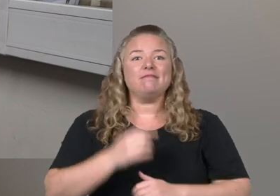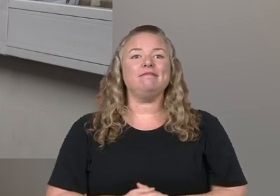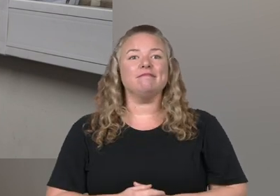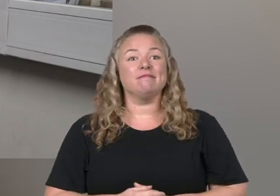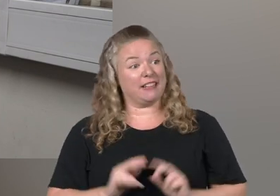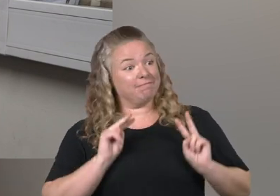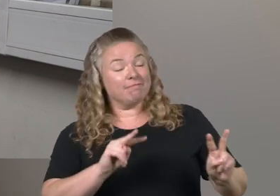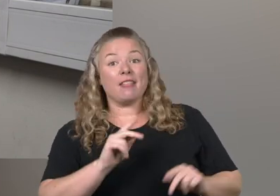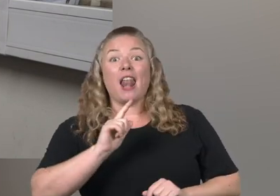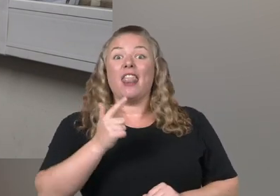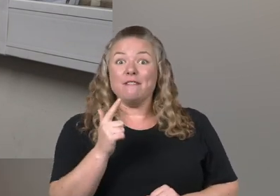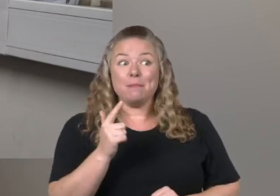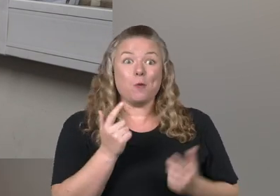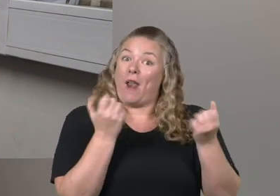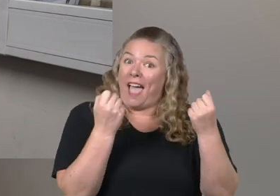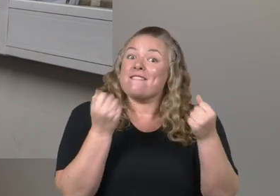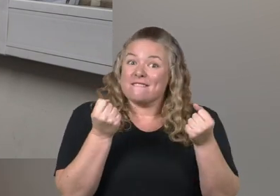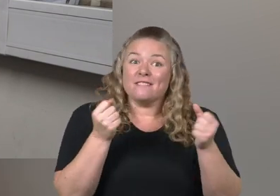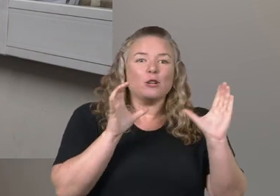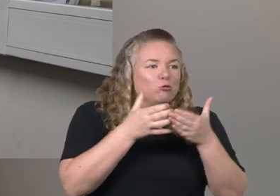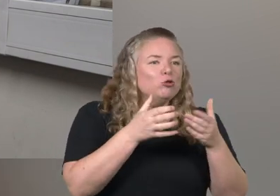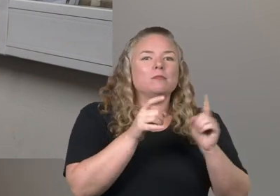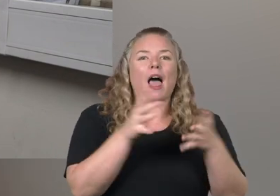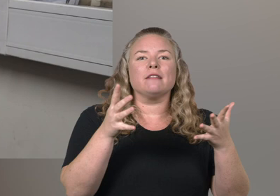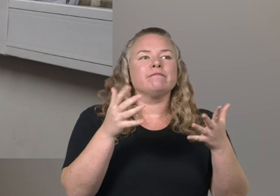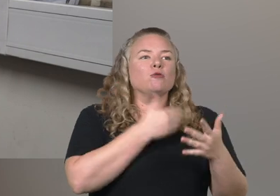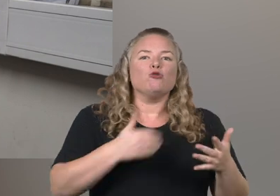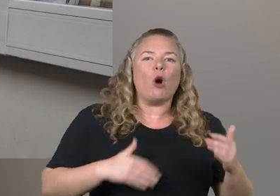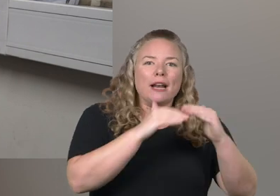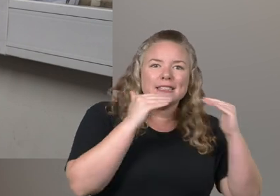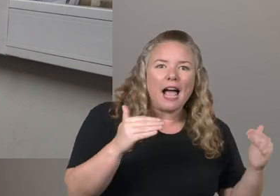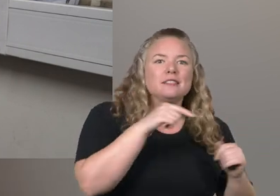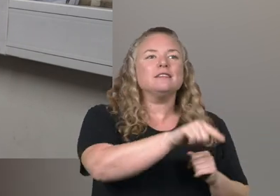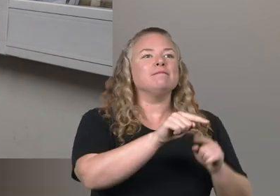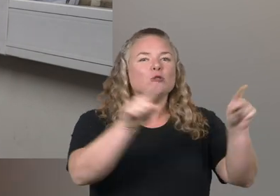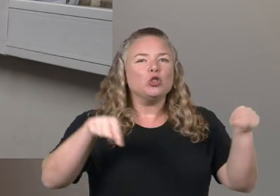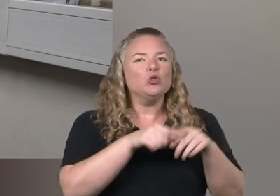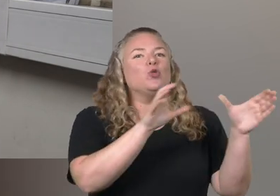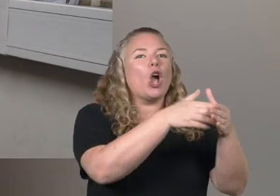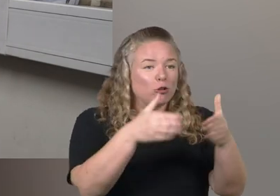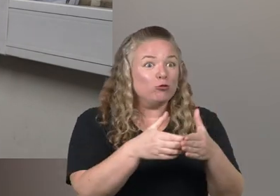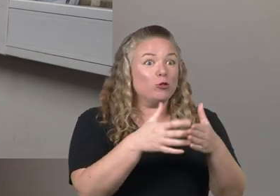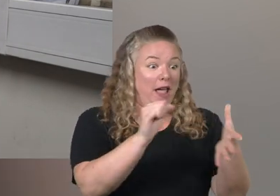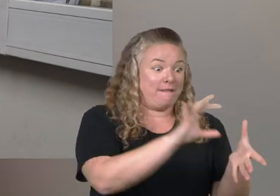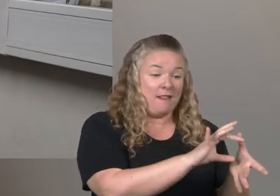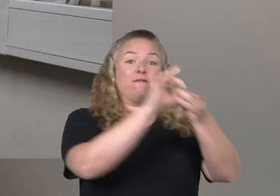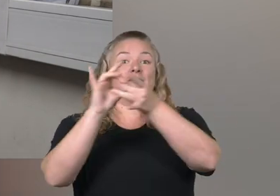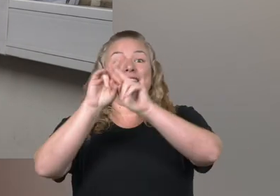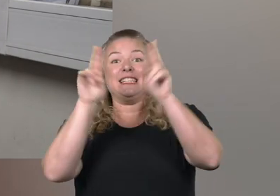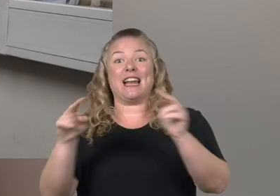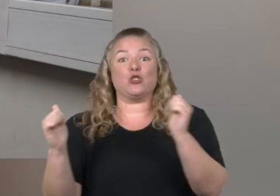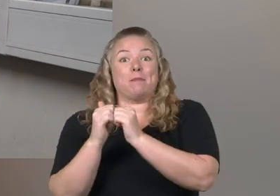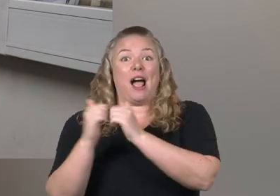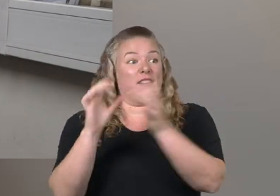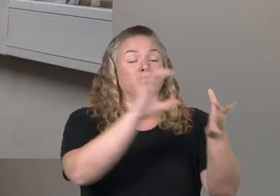think that's happened a lot. Certainly there's a growth of that in Liverpool with groups like the Royal Standard and studio groups that have got good connections